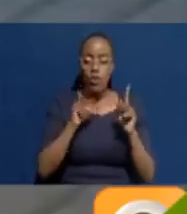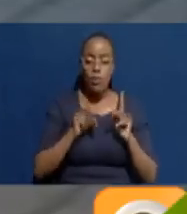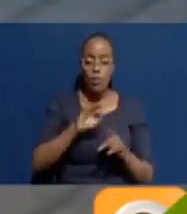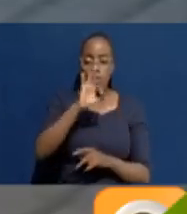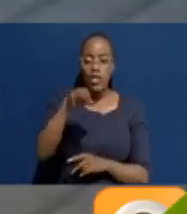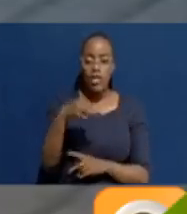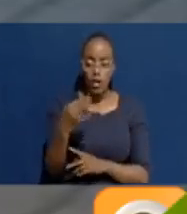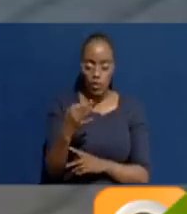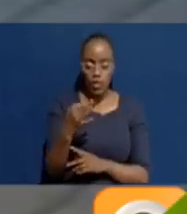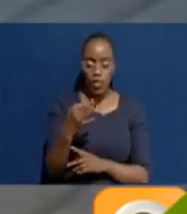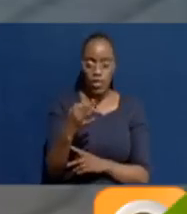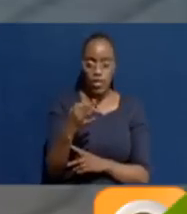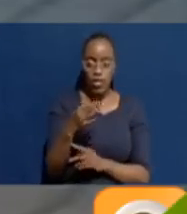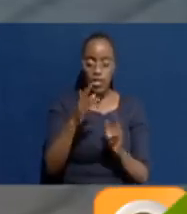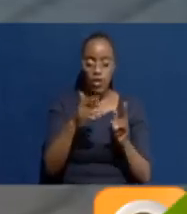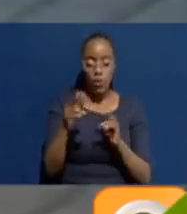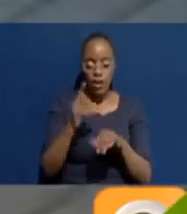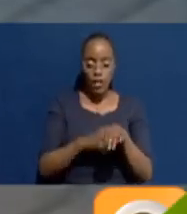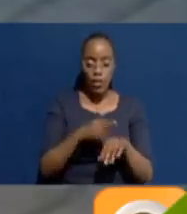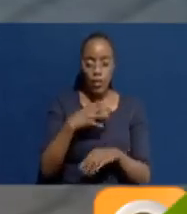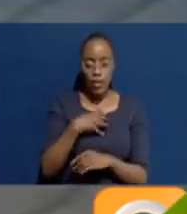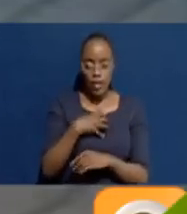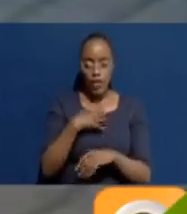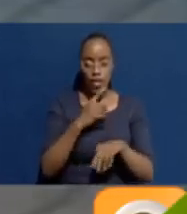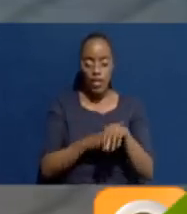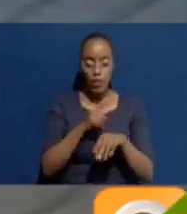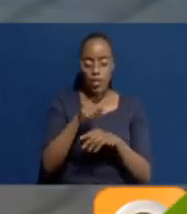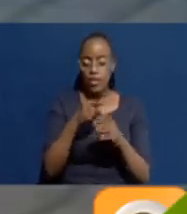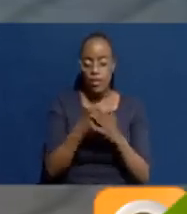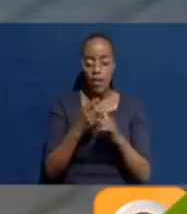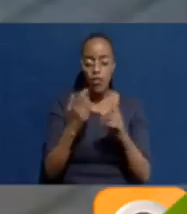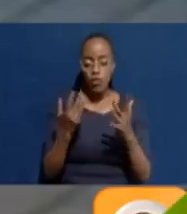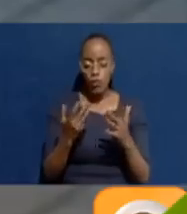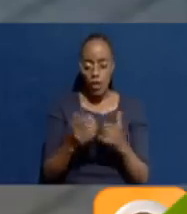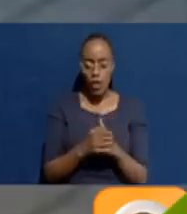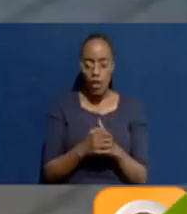shillings a month, you know, when they retire. Where does that money come from?